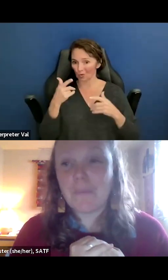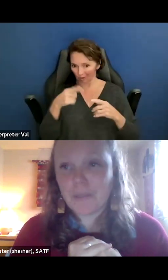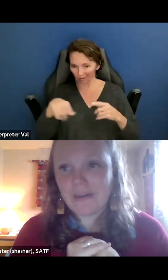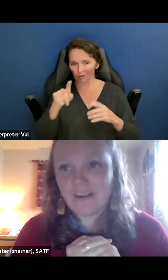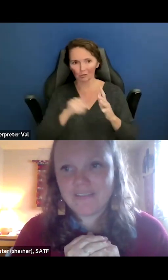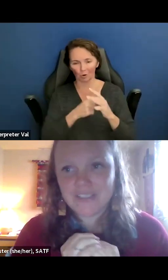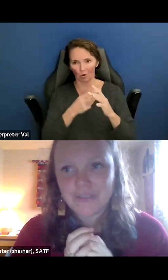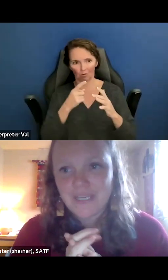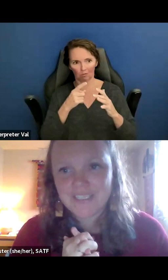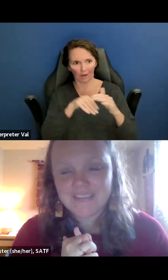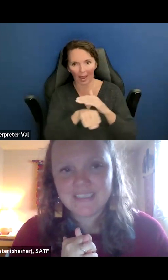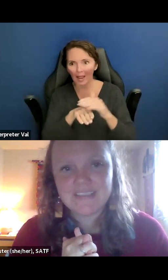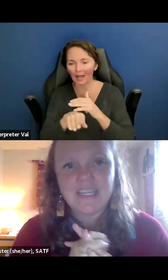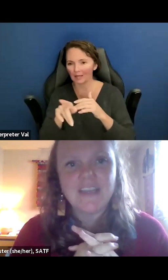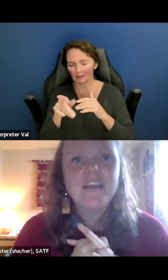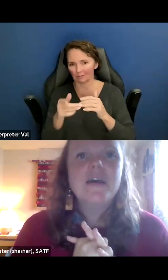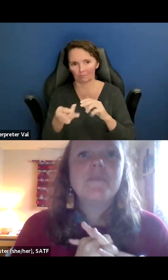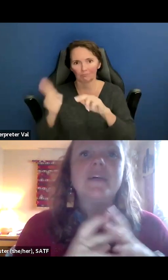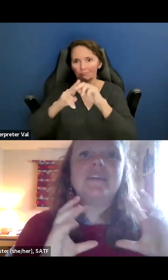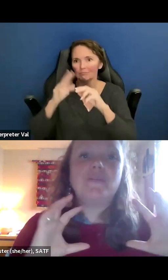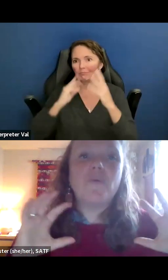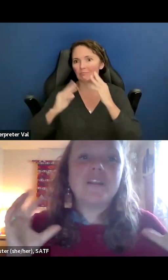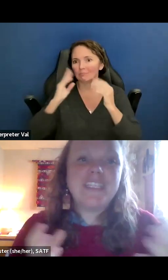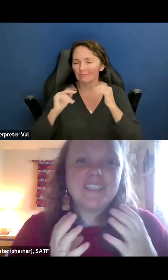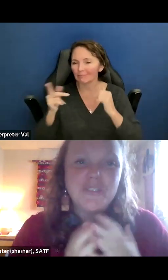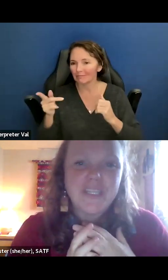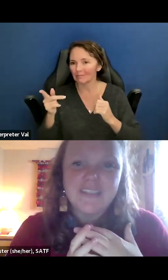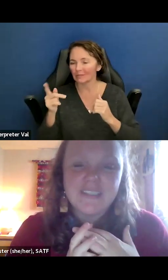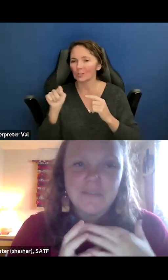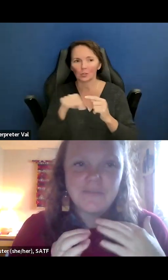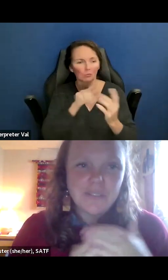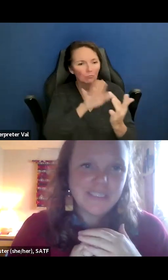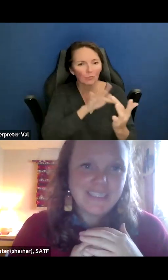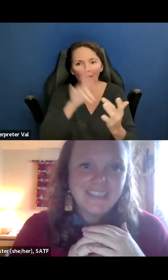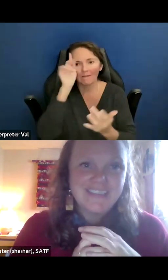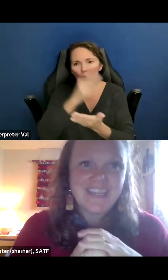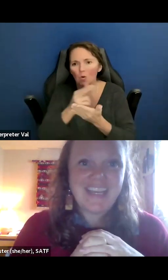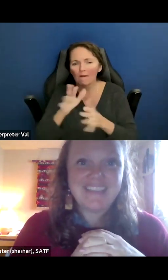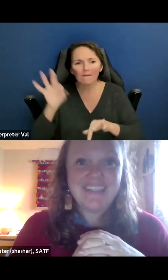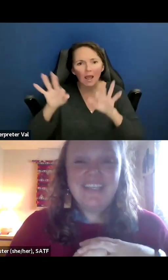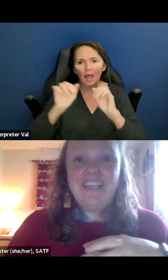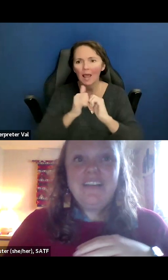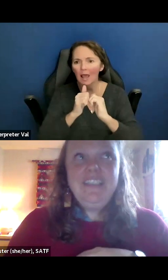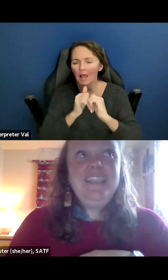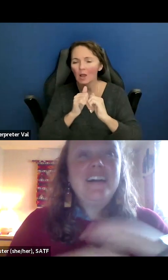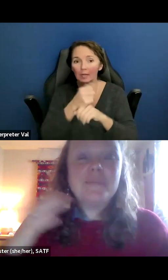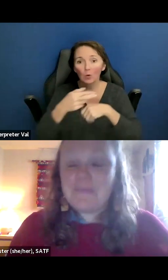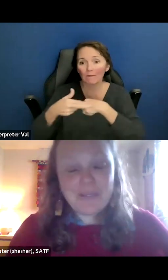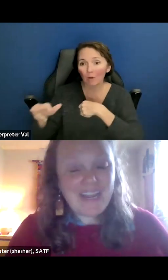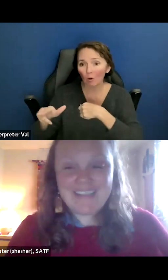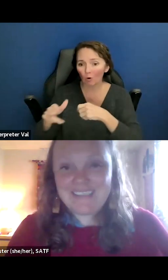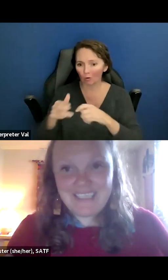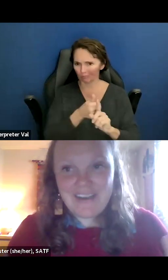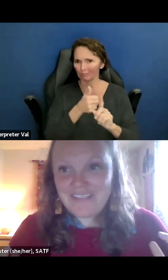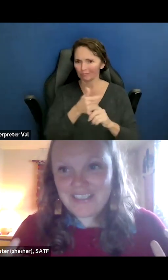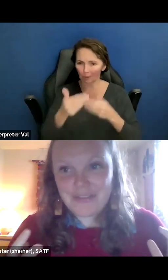together a report on confidential youth advocacy in the state. But one of the initial things that we've learned is that young people